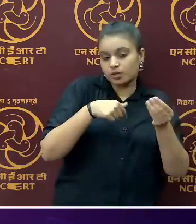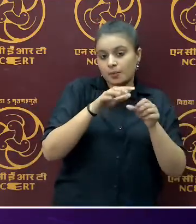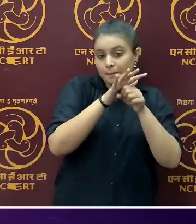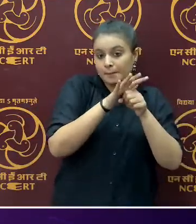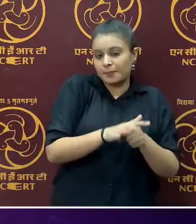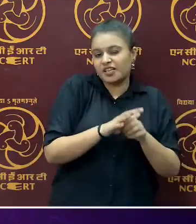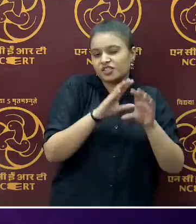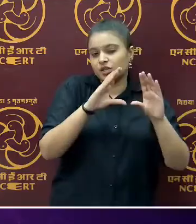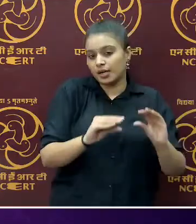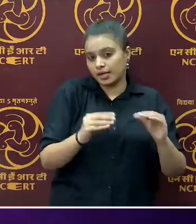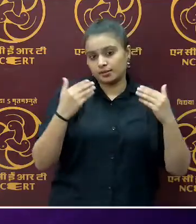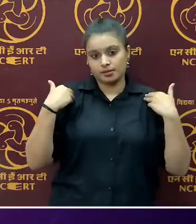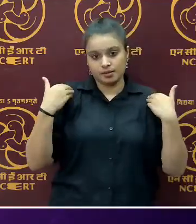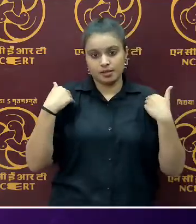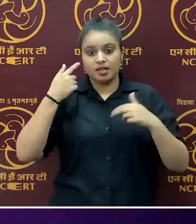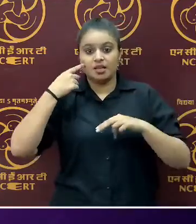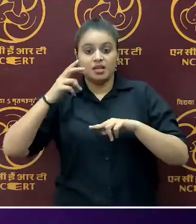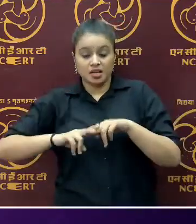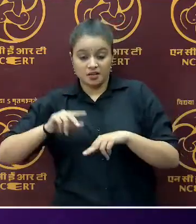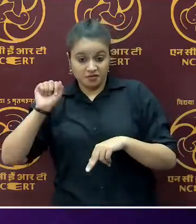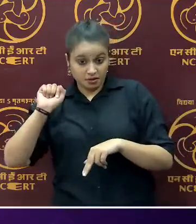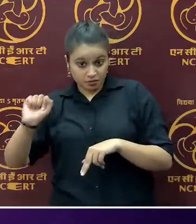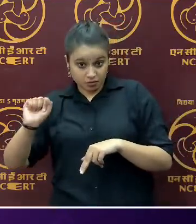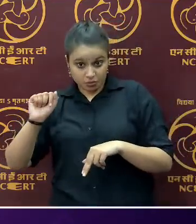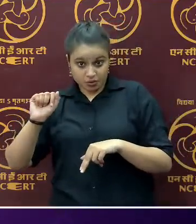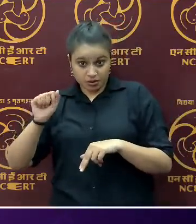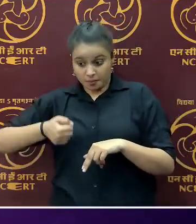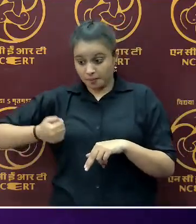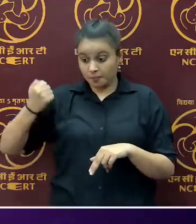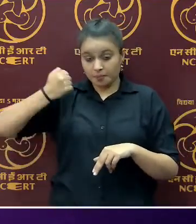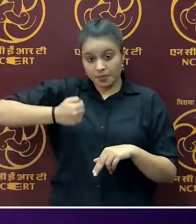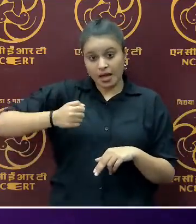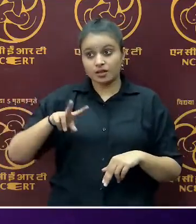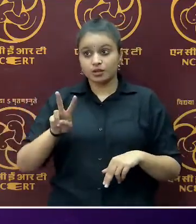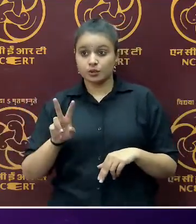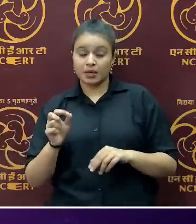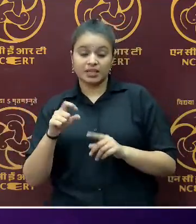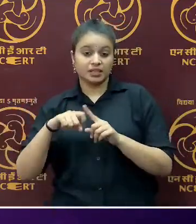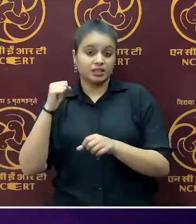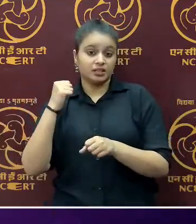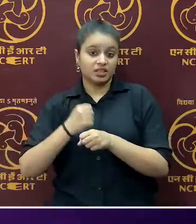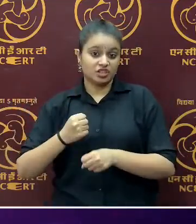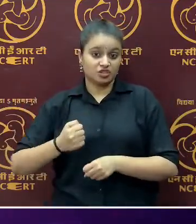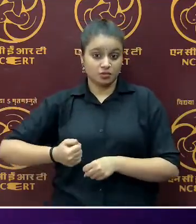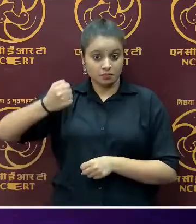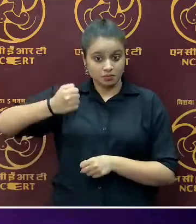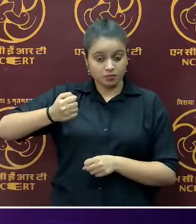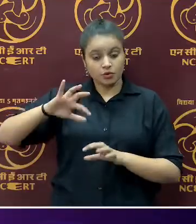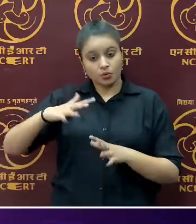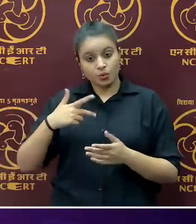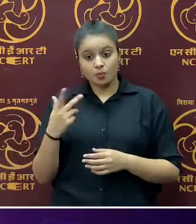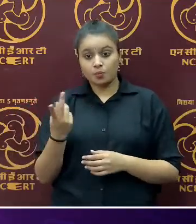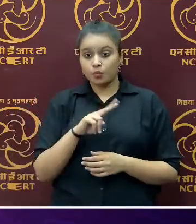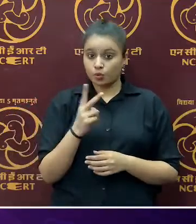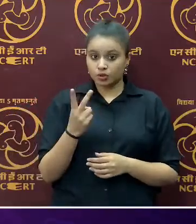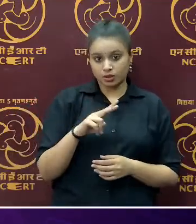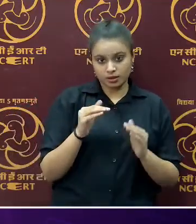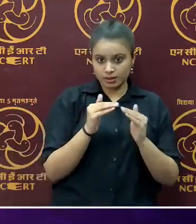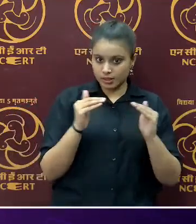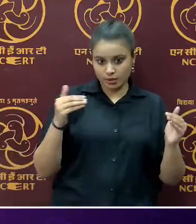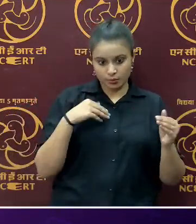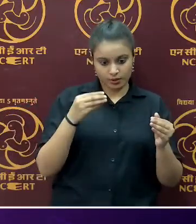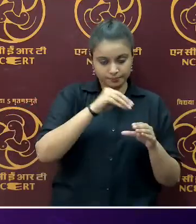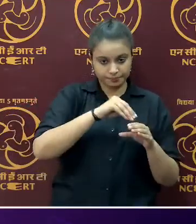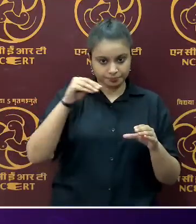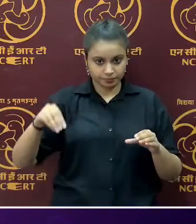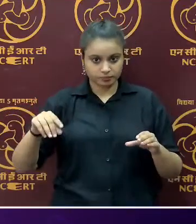my Shoulders, shoulder. yes. If I fill this bag with say 20 kgs of weight and that bag with 20 kgs of weight, Yeah. right,